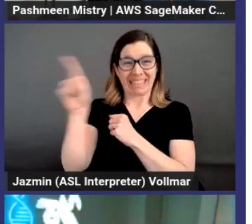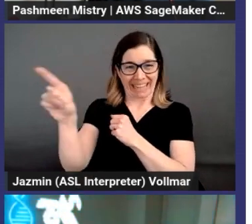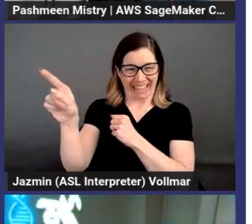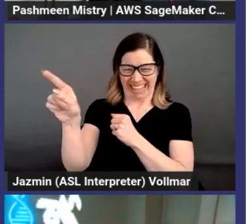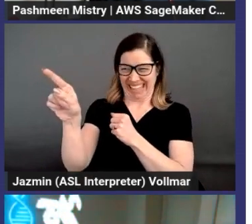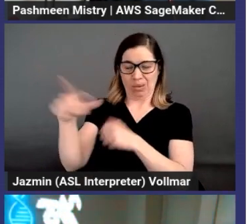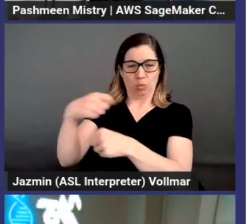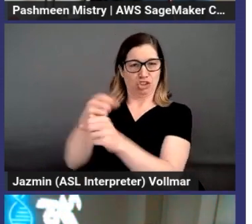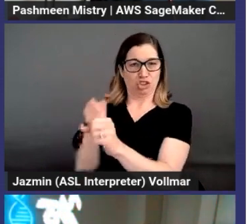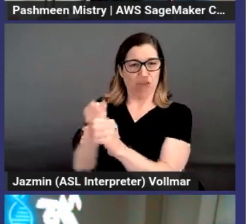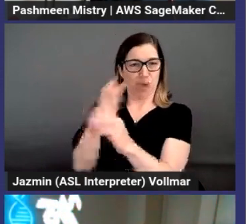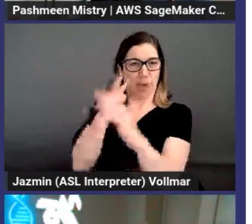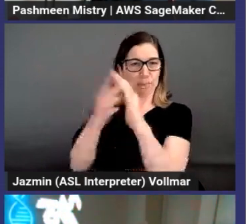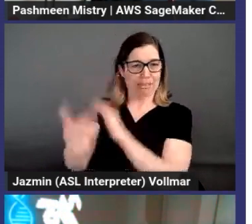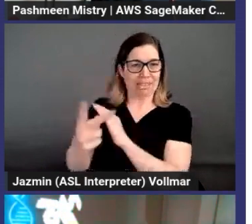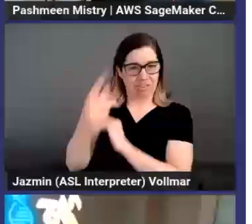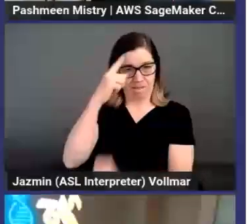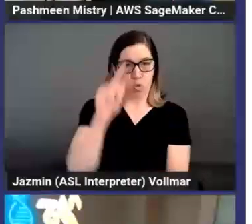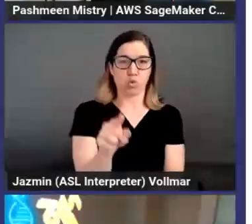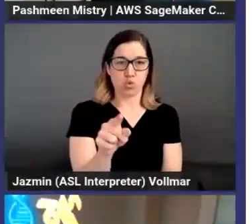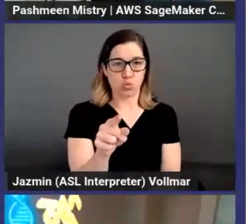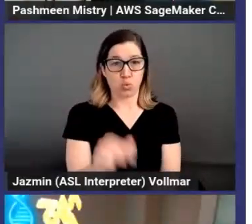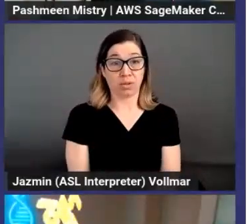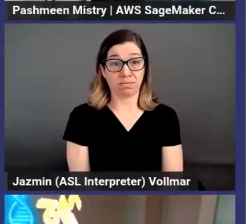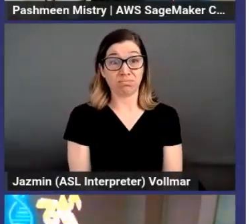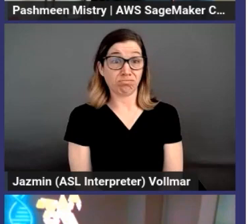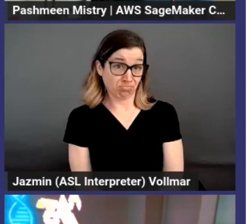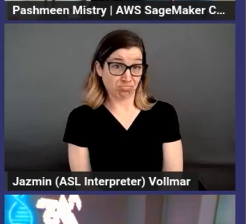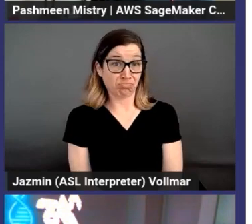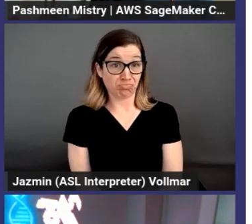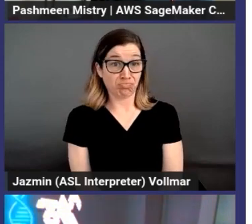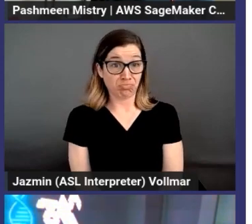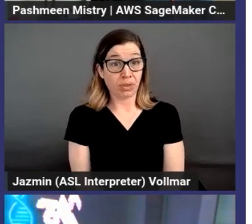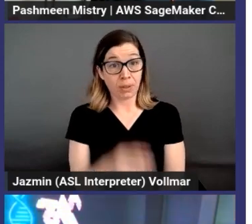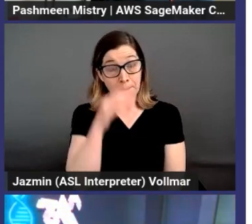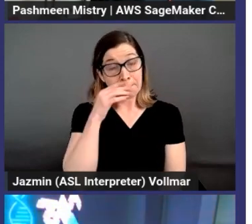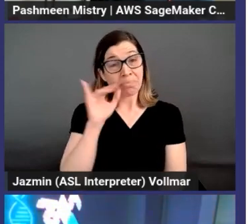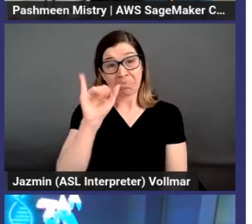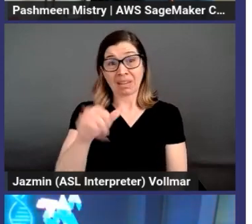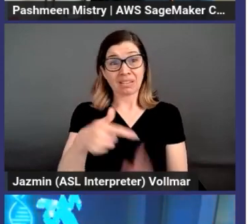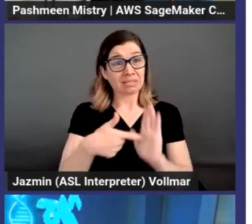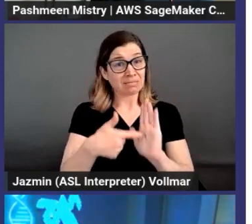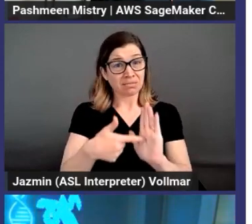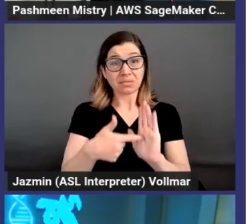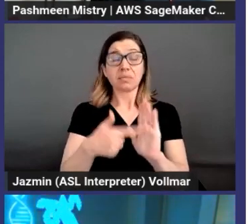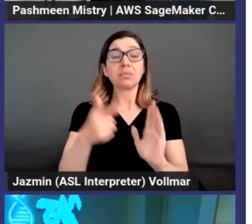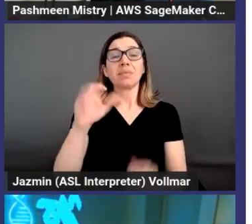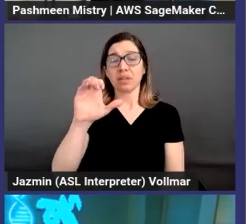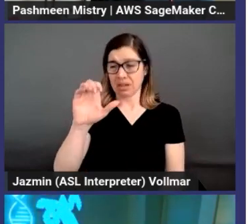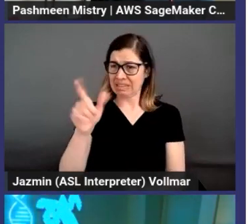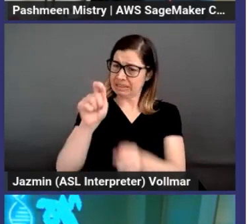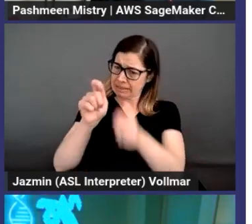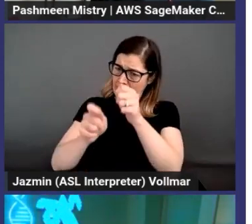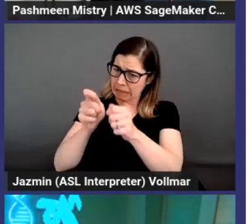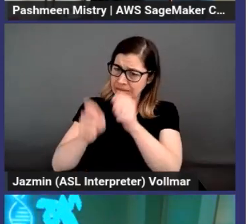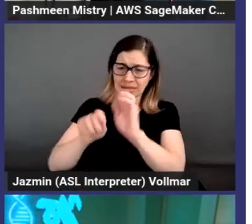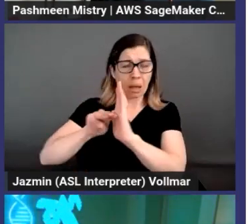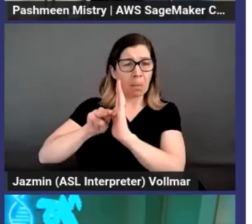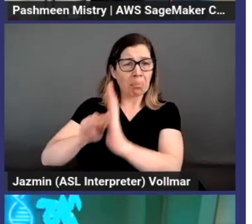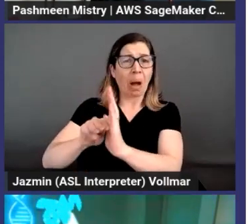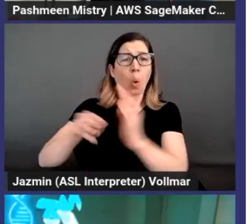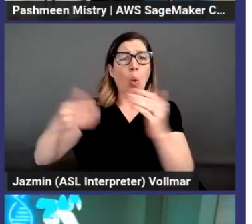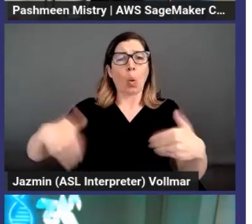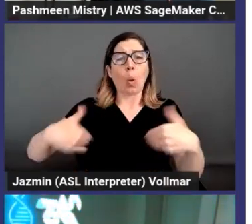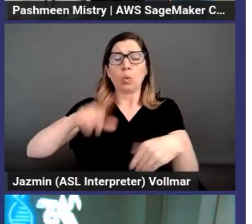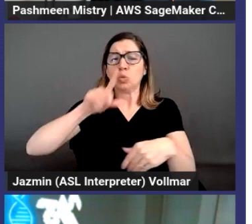prediction for you. So that's an example where custom models can really, really be